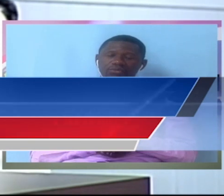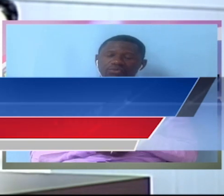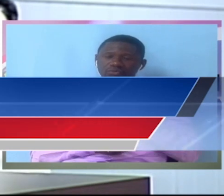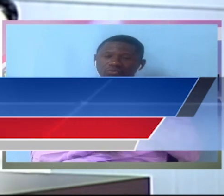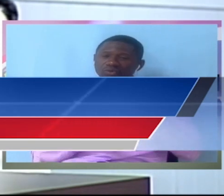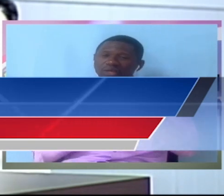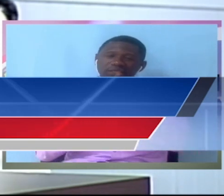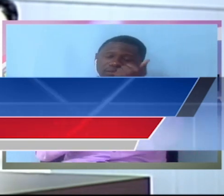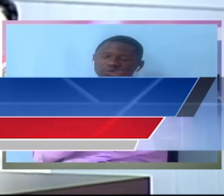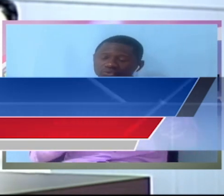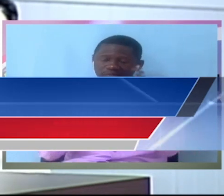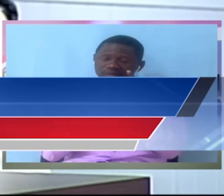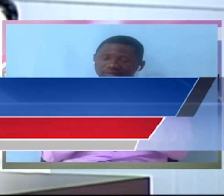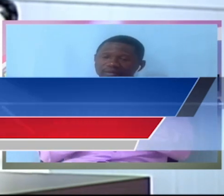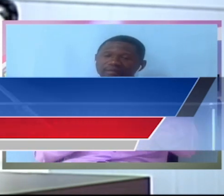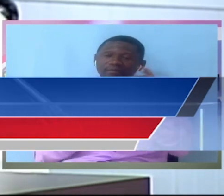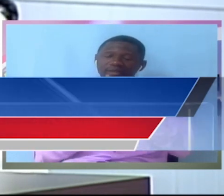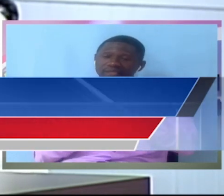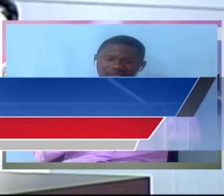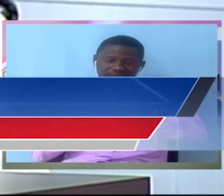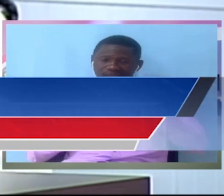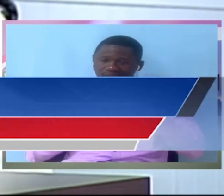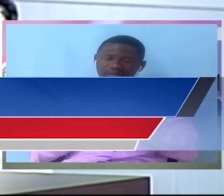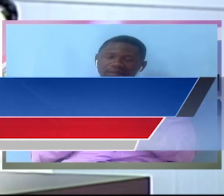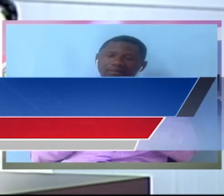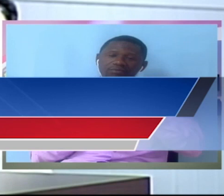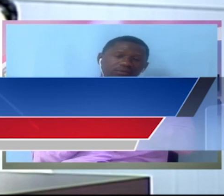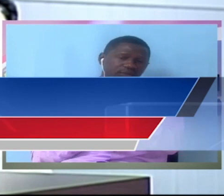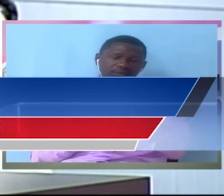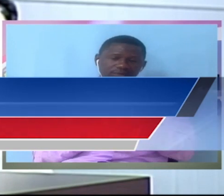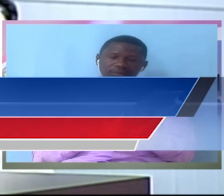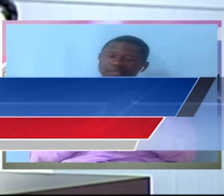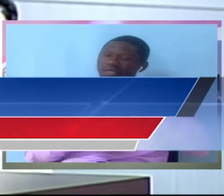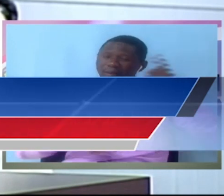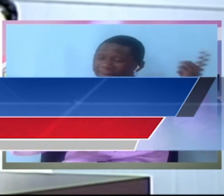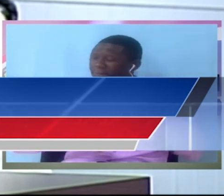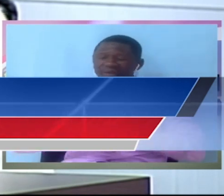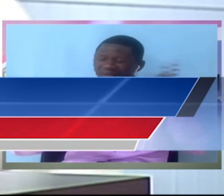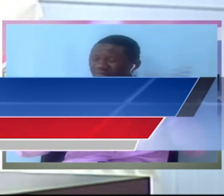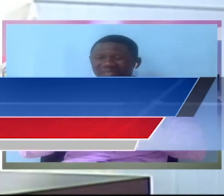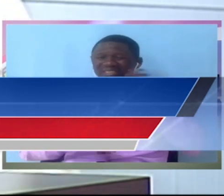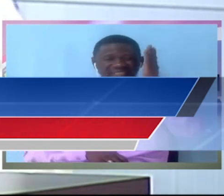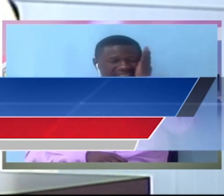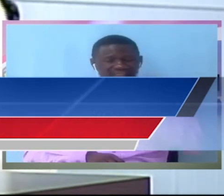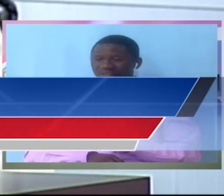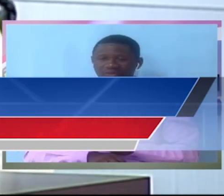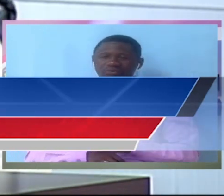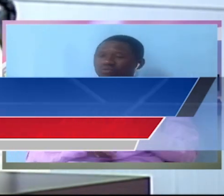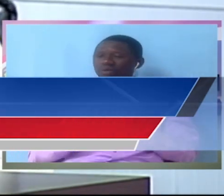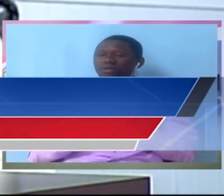to get something very clear from them. They were beaten mercilessly. They were